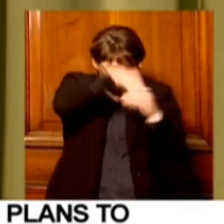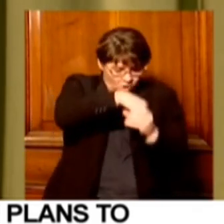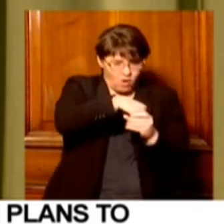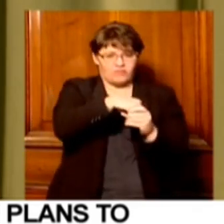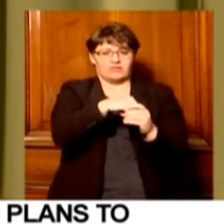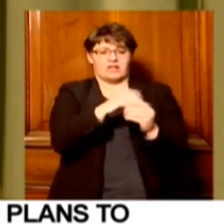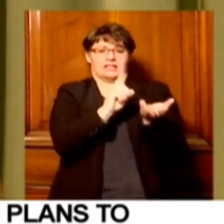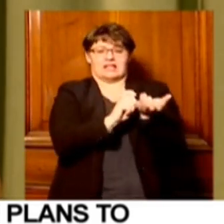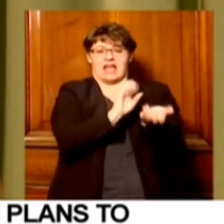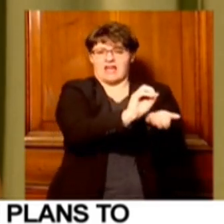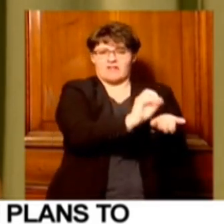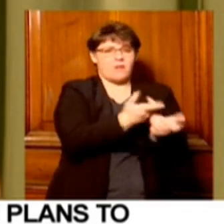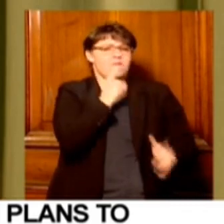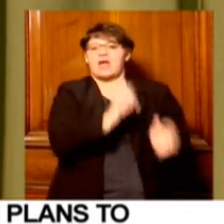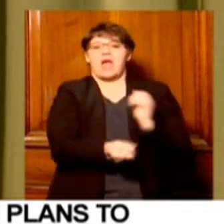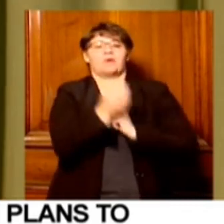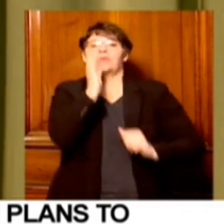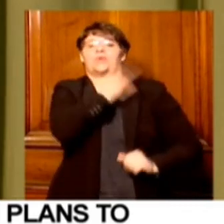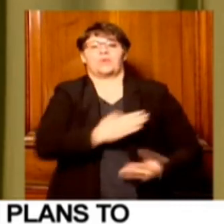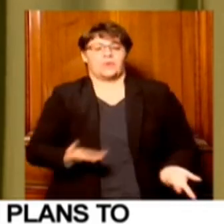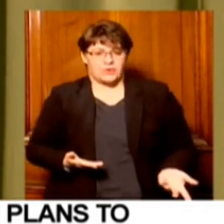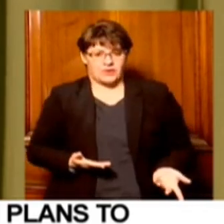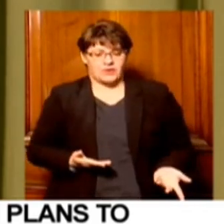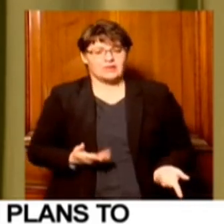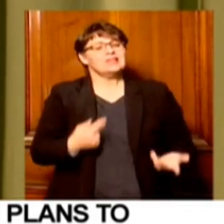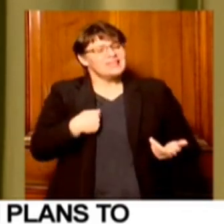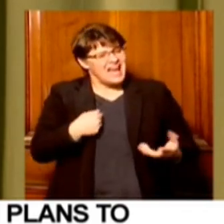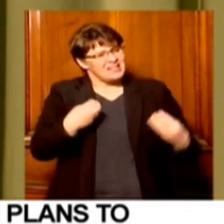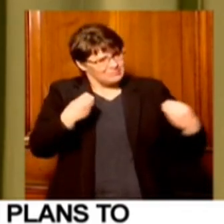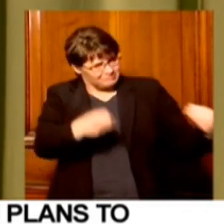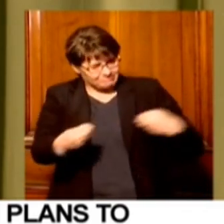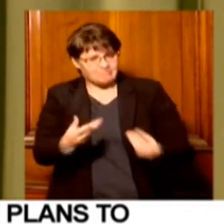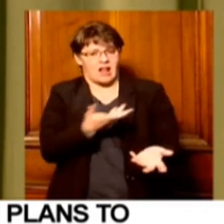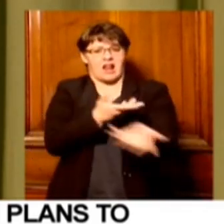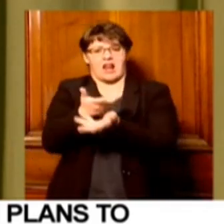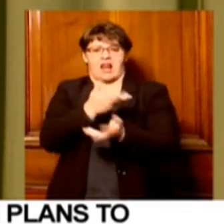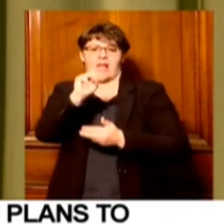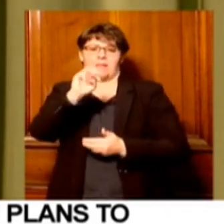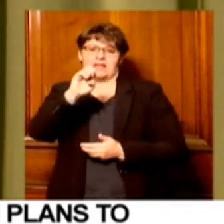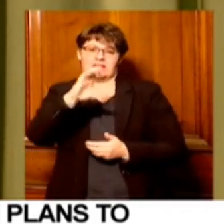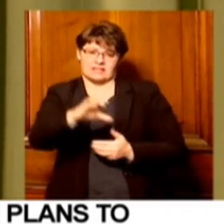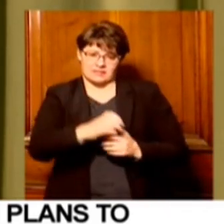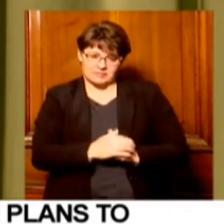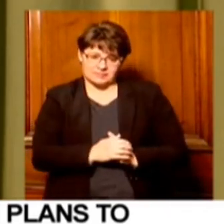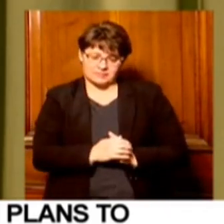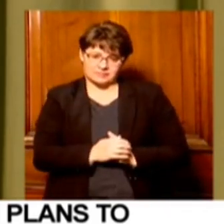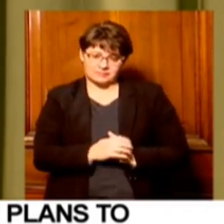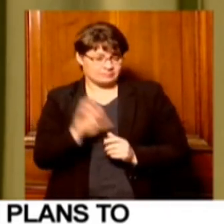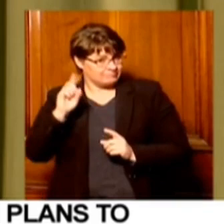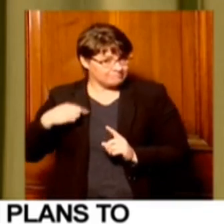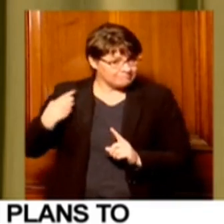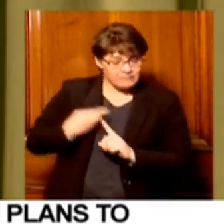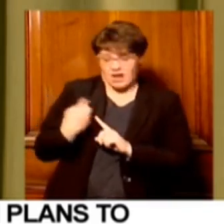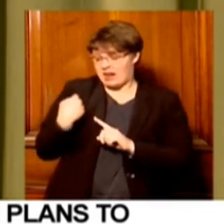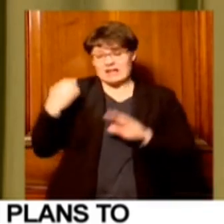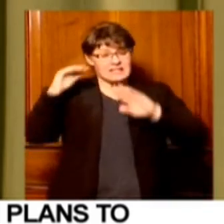never happen. And that is my discussion with the MECs. Up until last night, and tomorrow we are